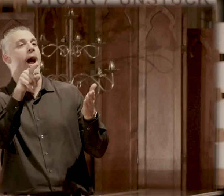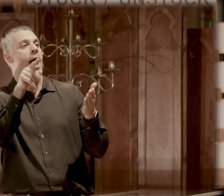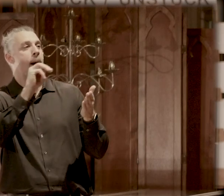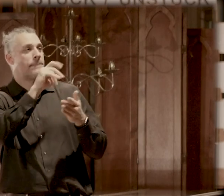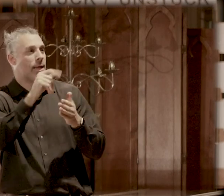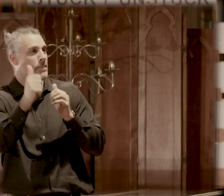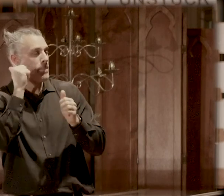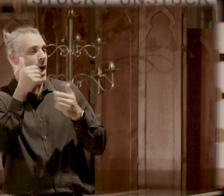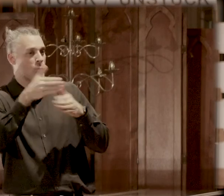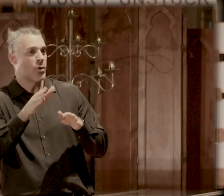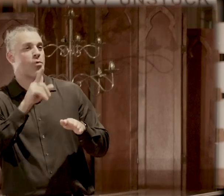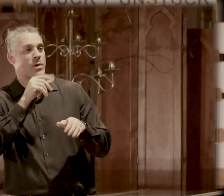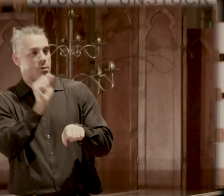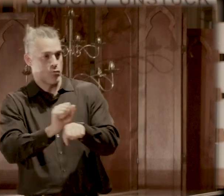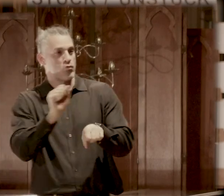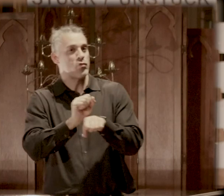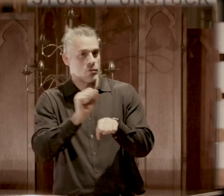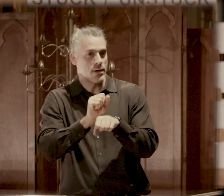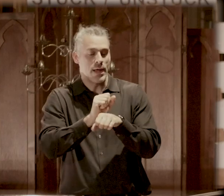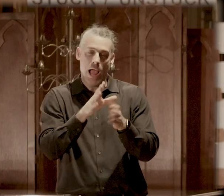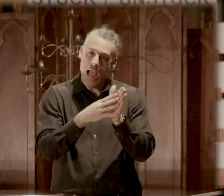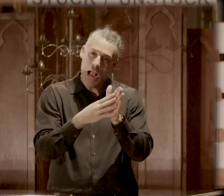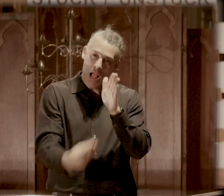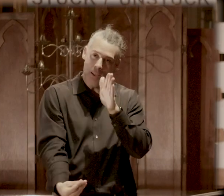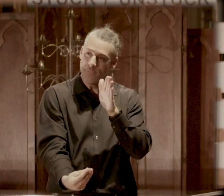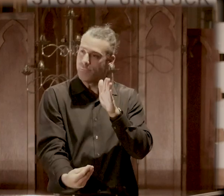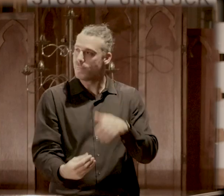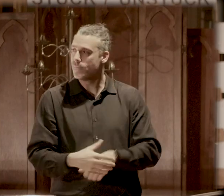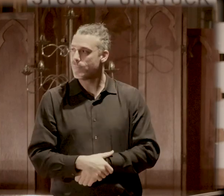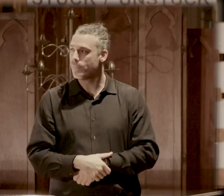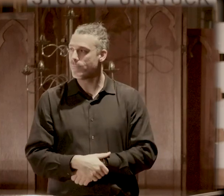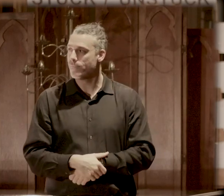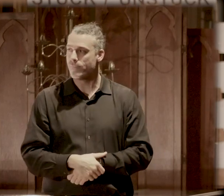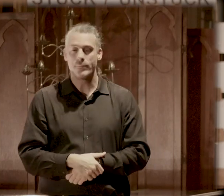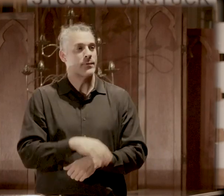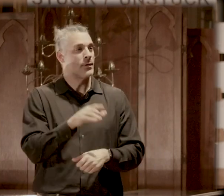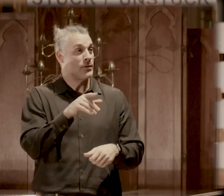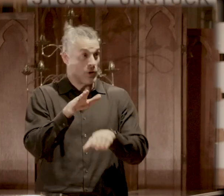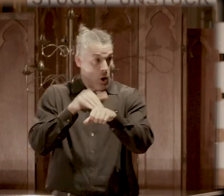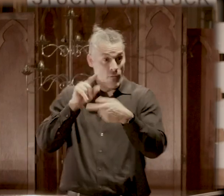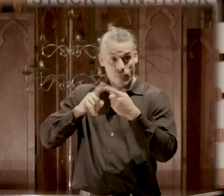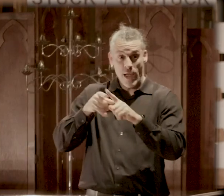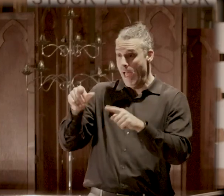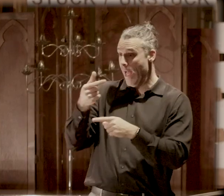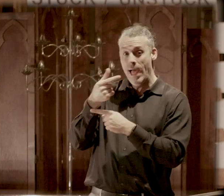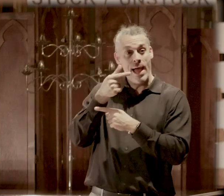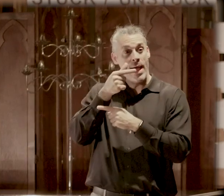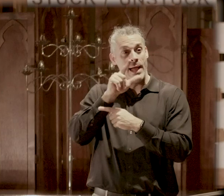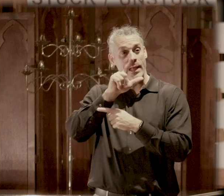stamp mill in the back room. It's a working replica. And she calls her friend Gladys, and Gladys pops out and she